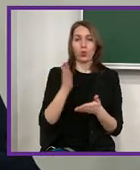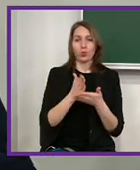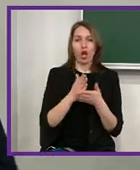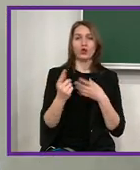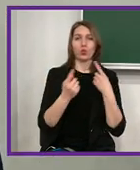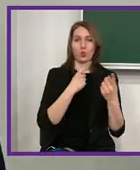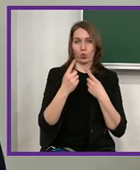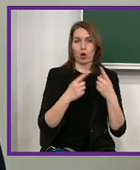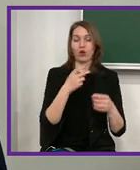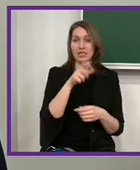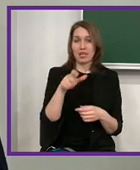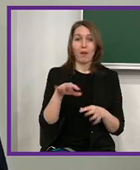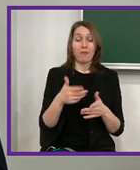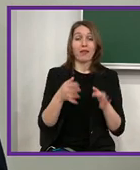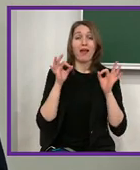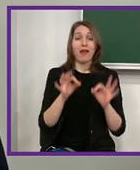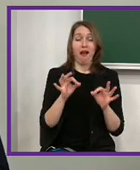reality.